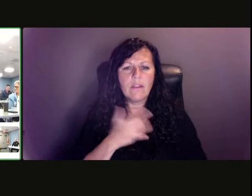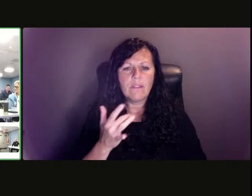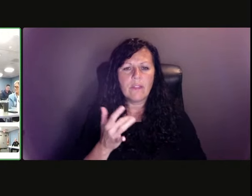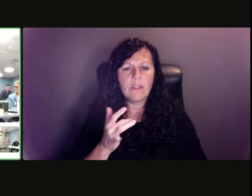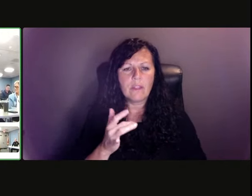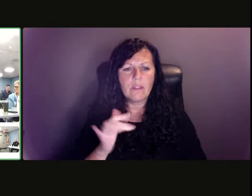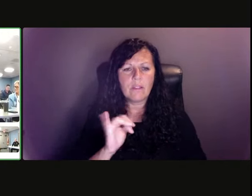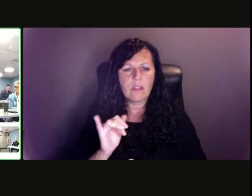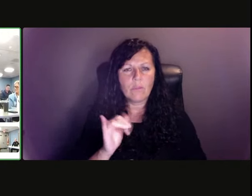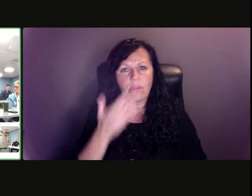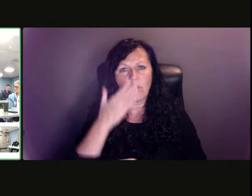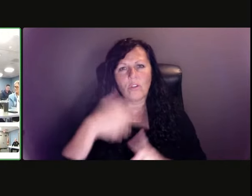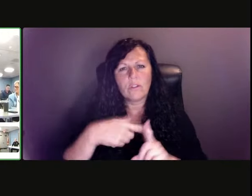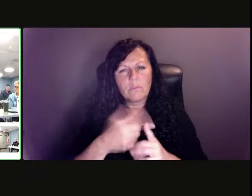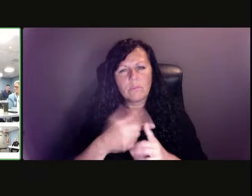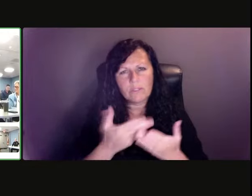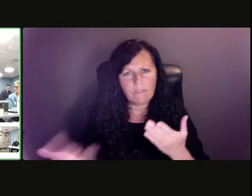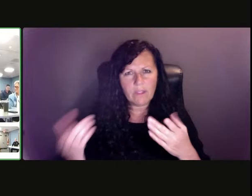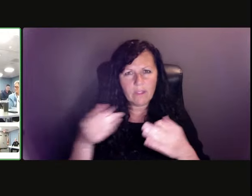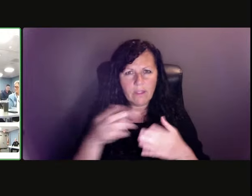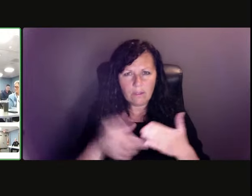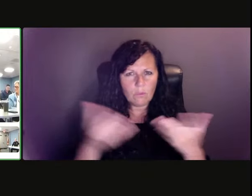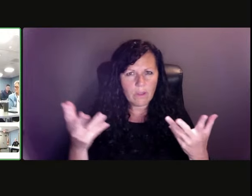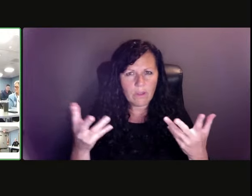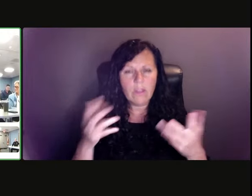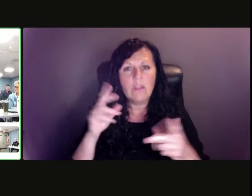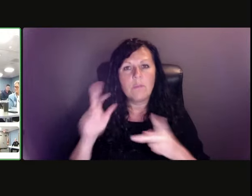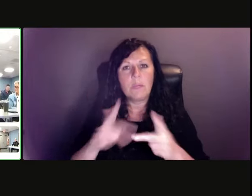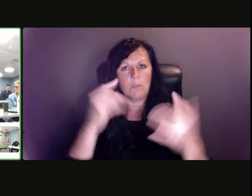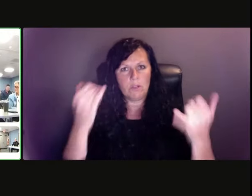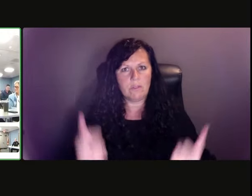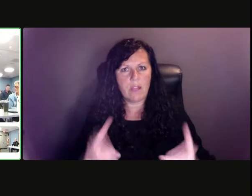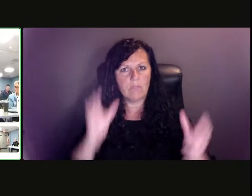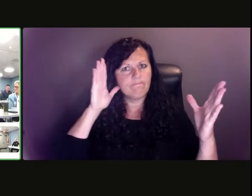the good thing that's come out of this is people are now hearing.